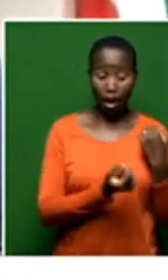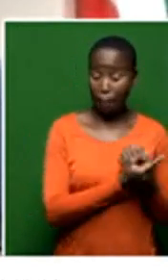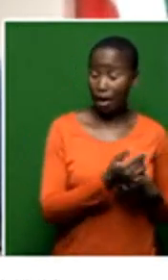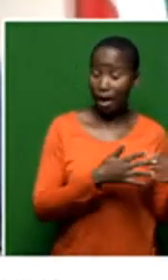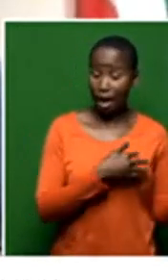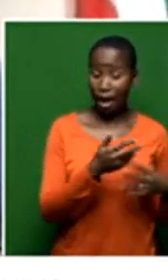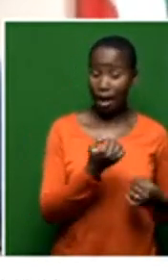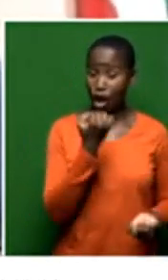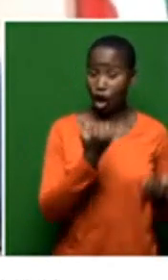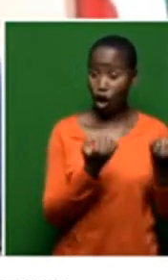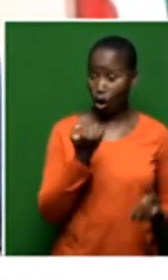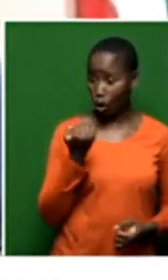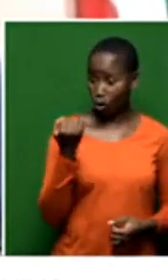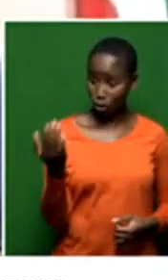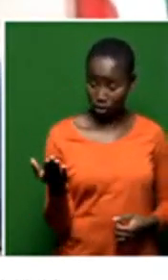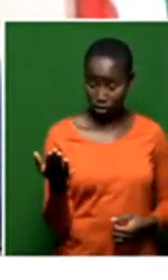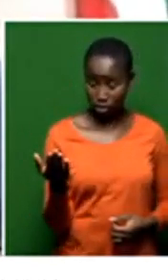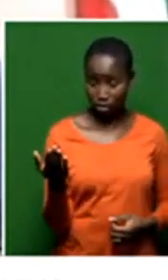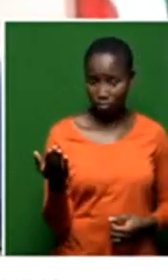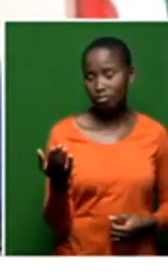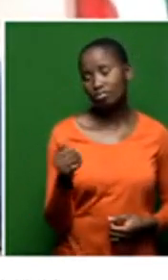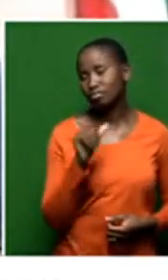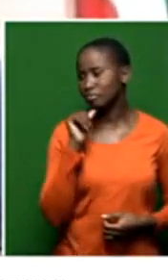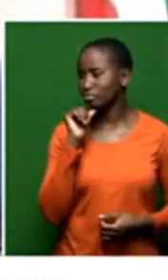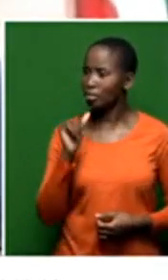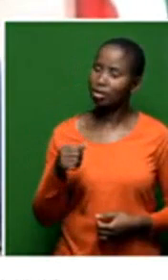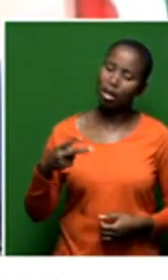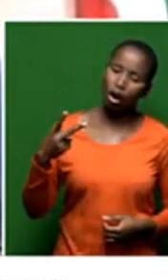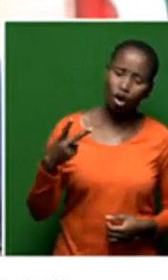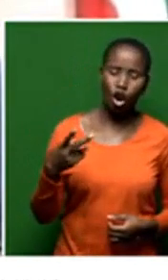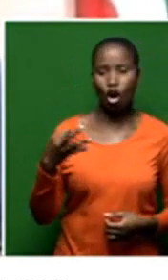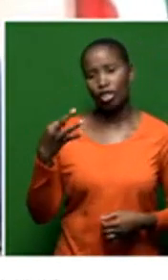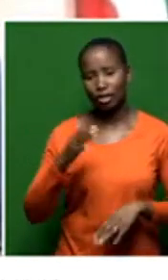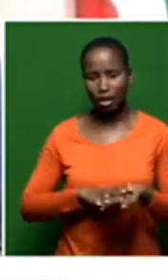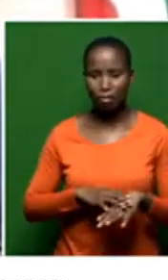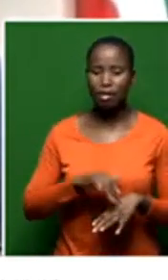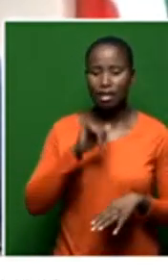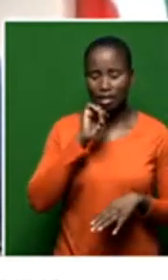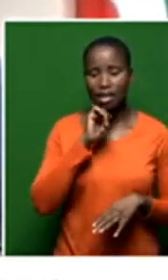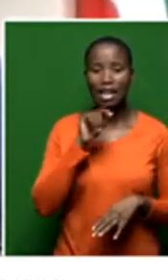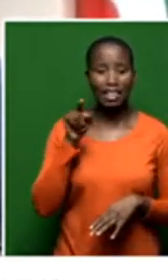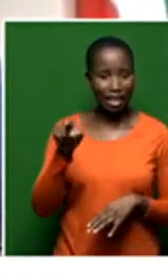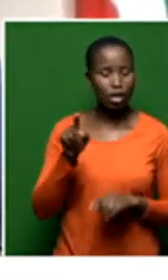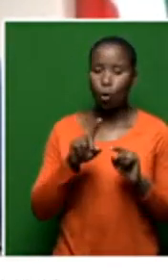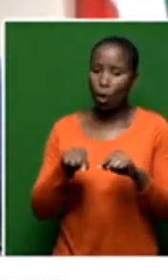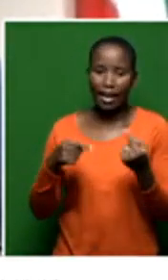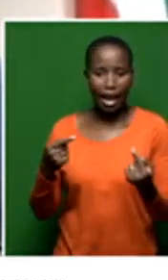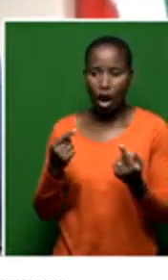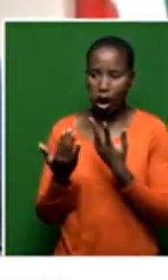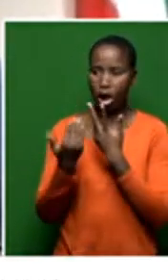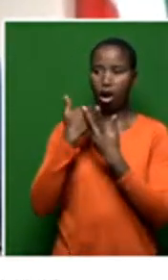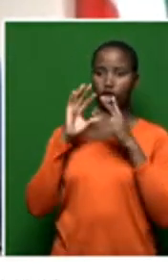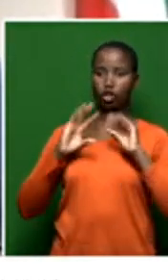own, or even a loss at first or second instance in a court of law, should not be a deterrent from us doing our